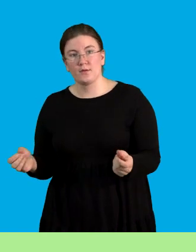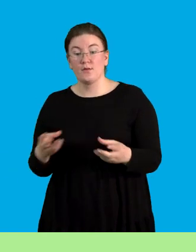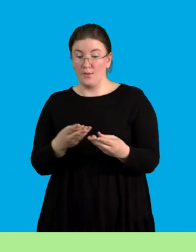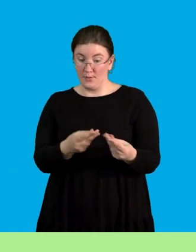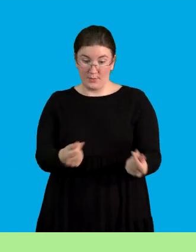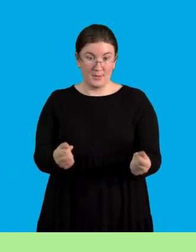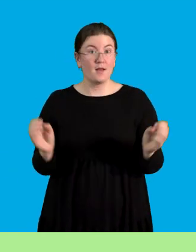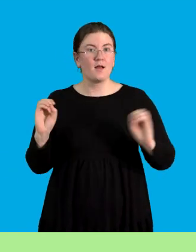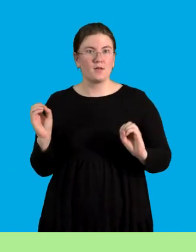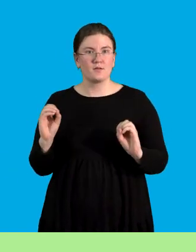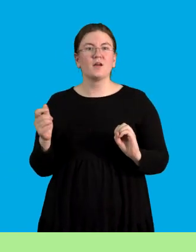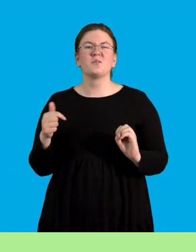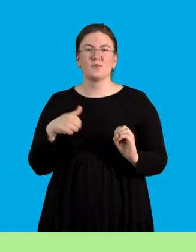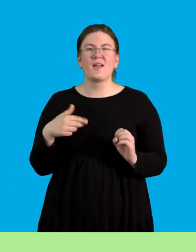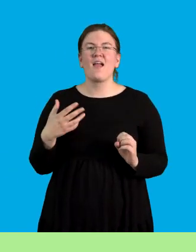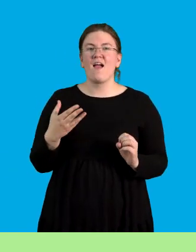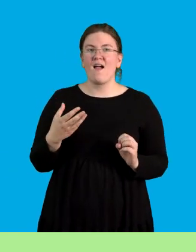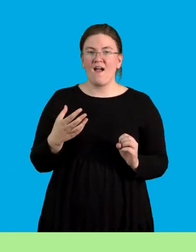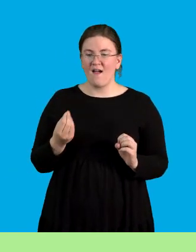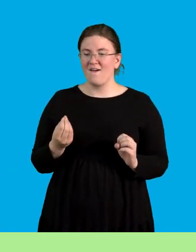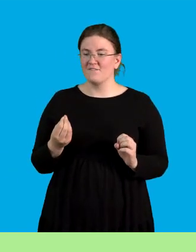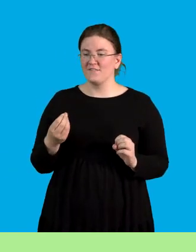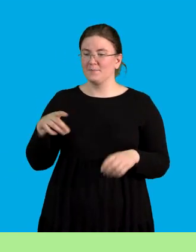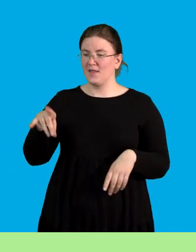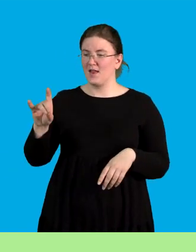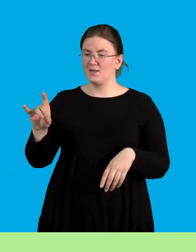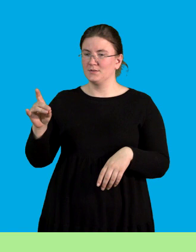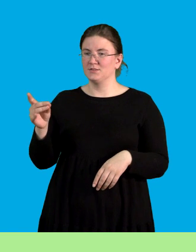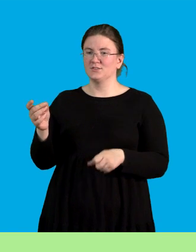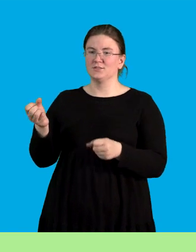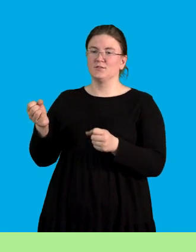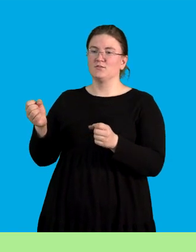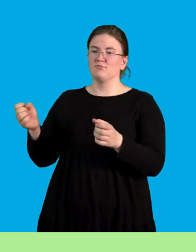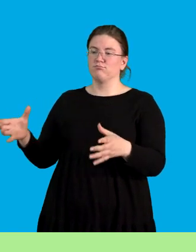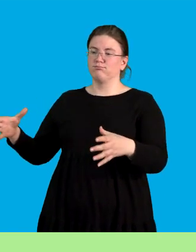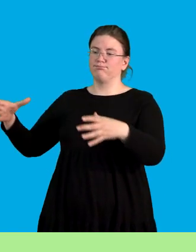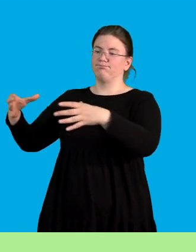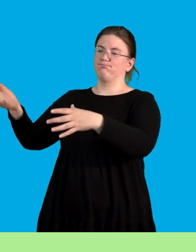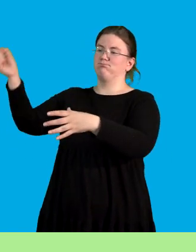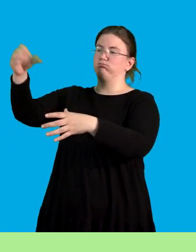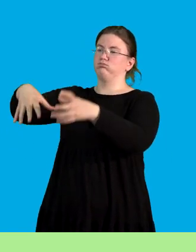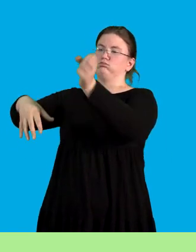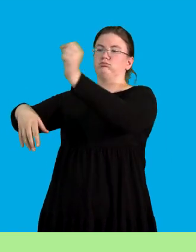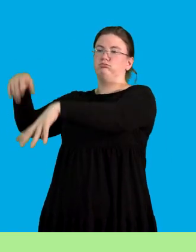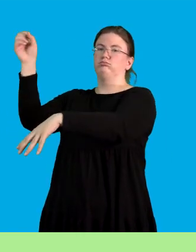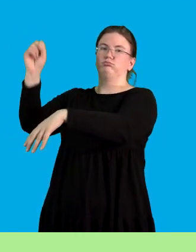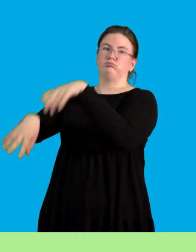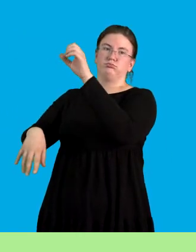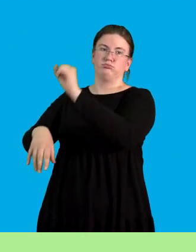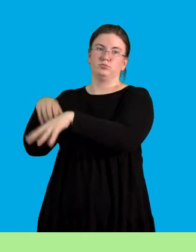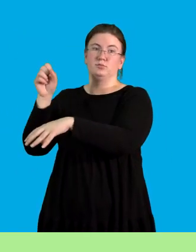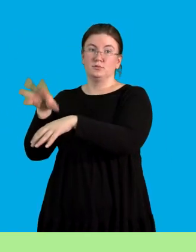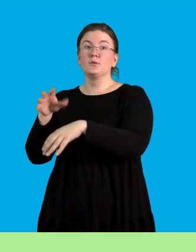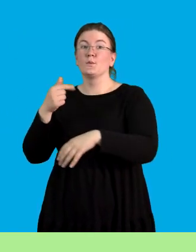we would end up with a pile of these dead plants and animals everywhere. We wouldn't have